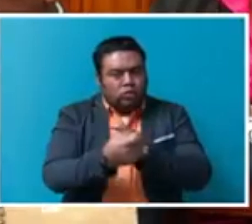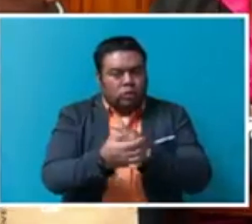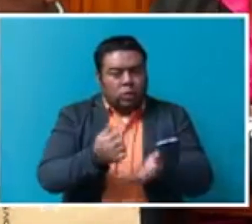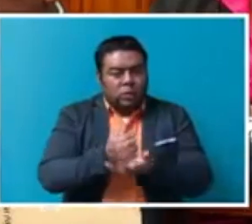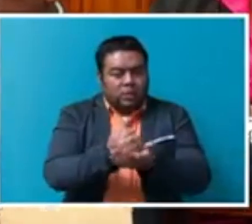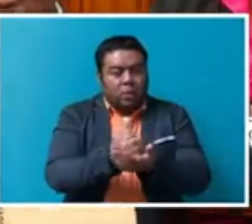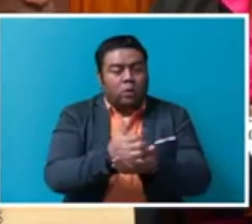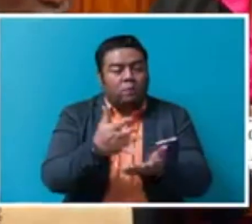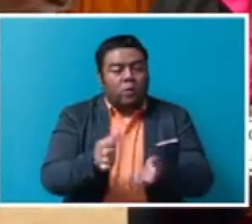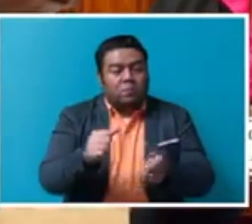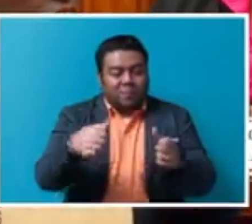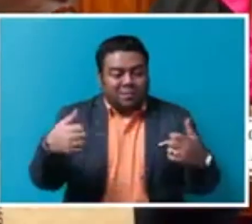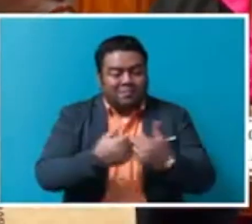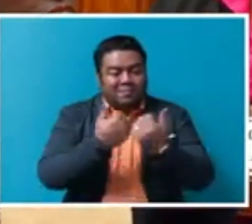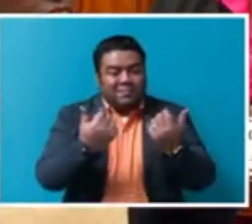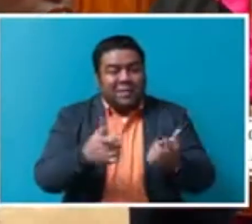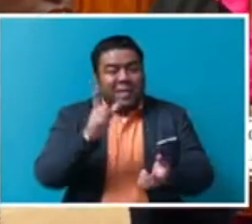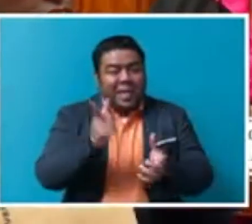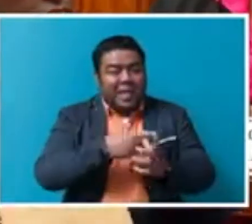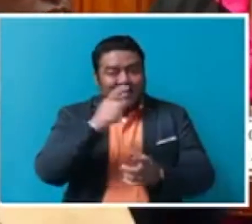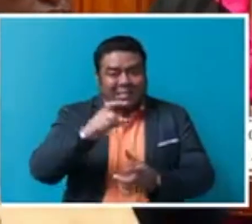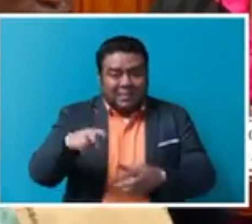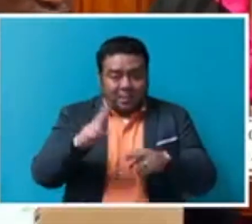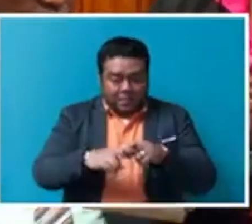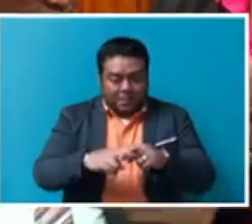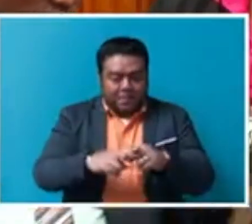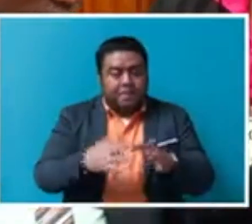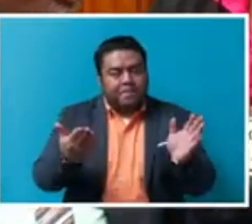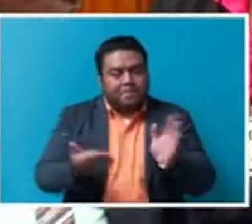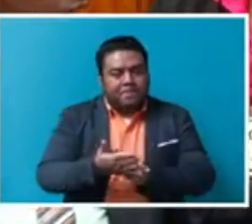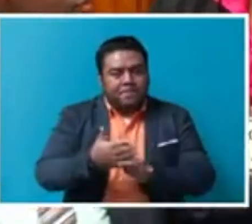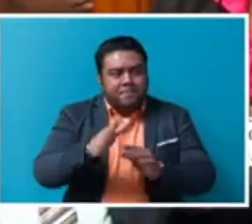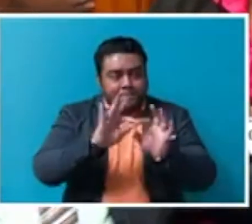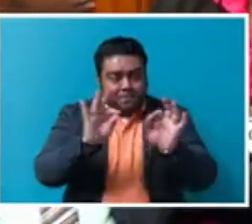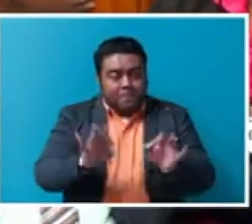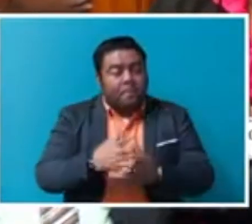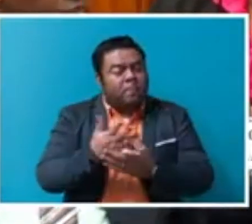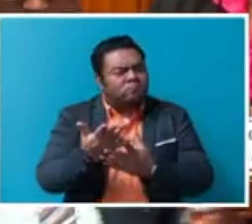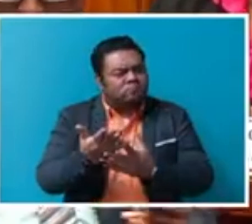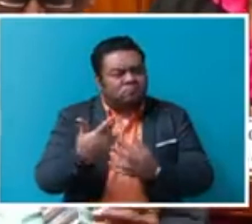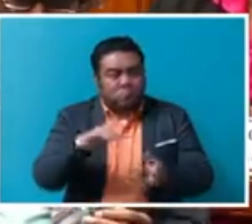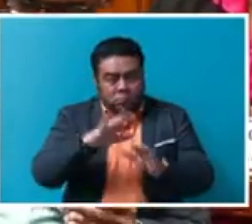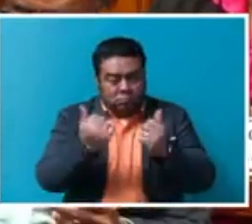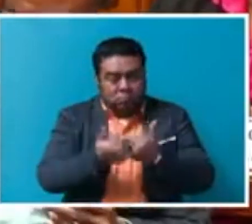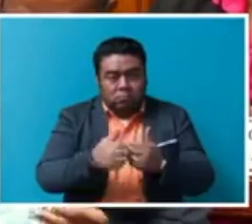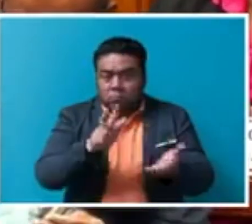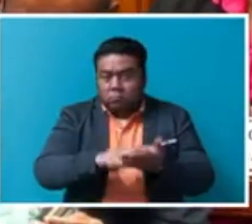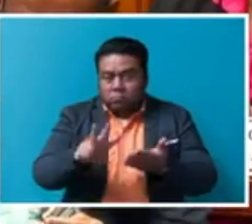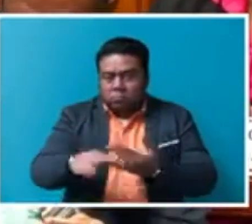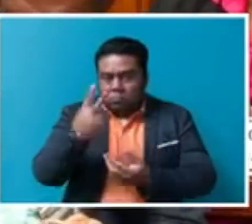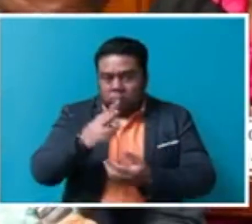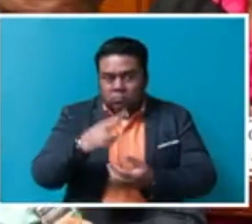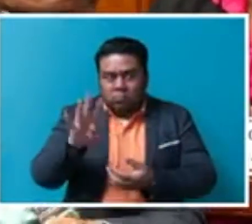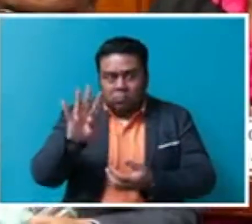Accident Compensation Commission of Fiji, ACCF, under formal agreement signed in November 2024. We have been